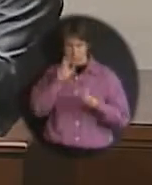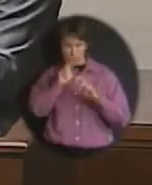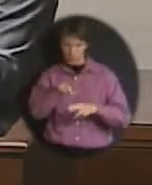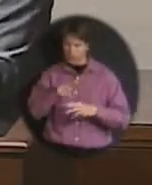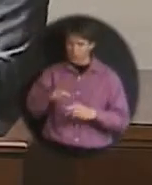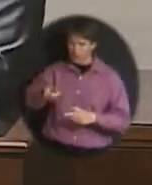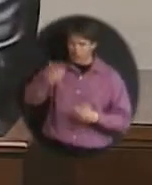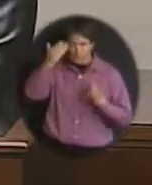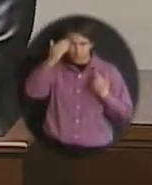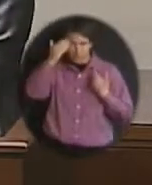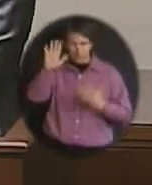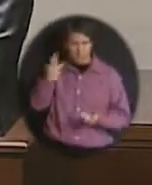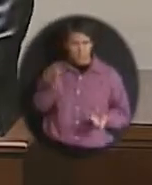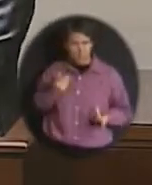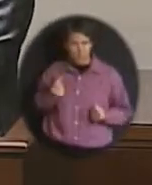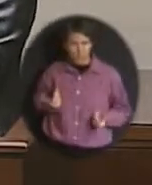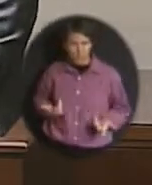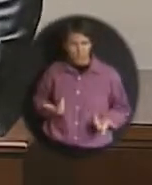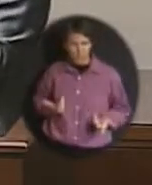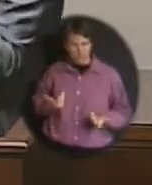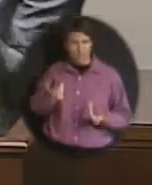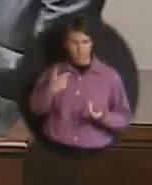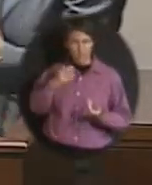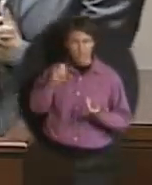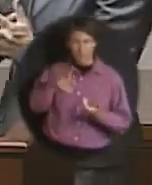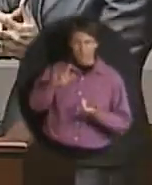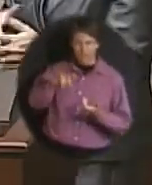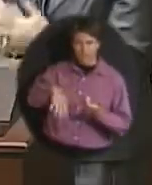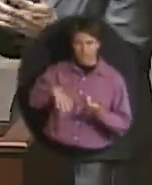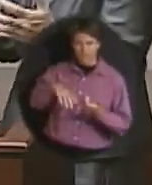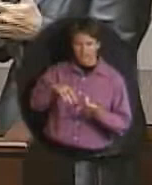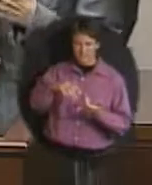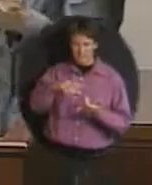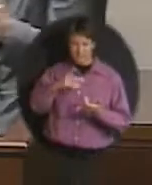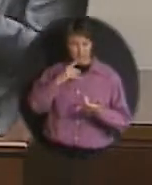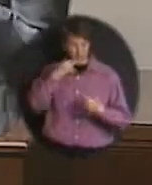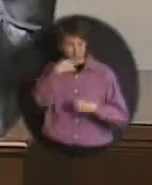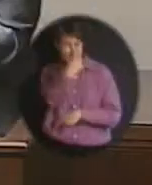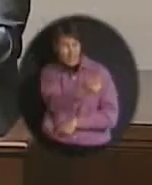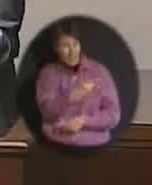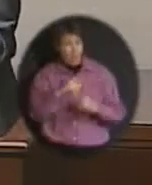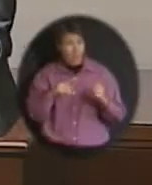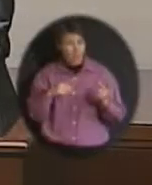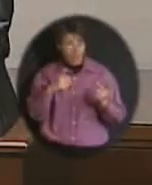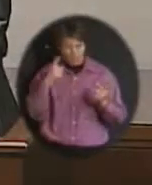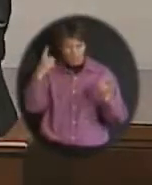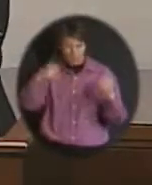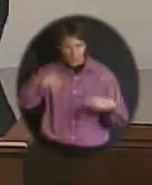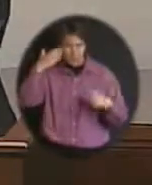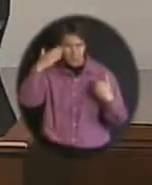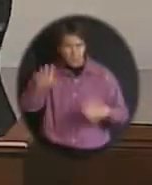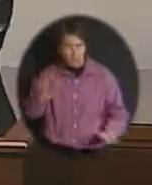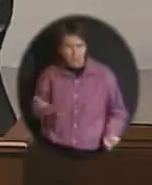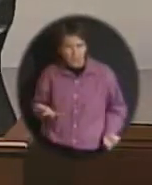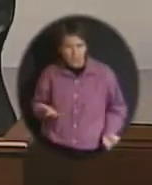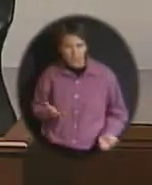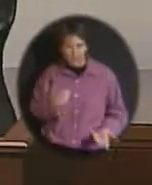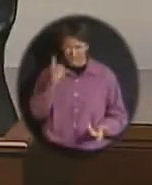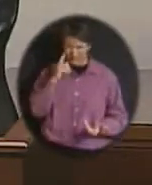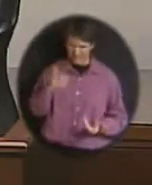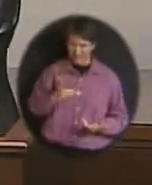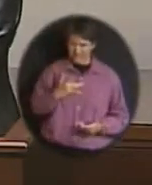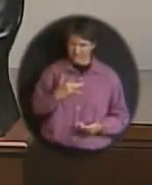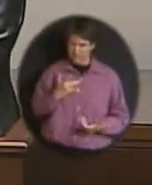so we'll find out. We're tracking that, but that's my best sense from both students. They say, well, we tell them, we don't hear whatever happened. And I think it's that need for